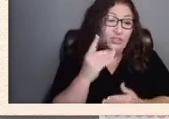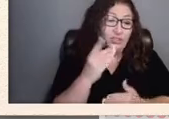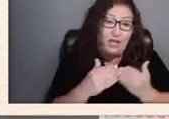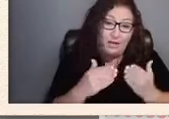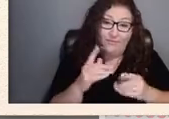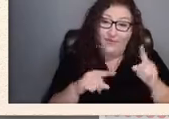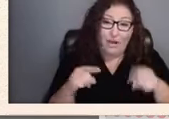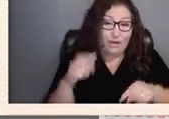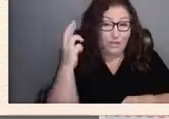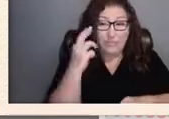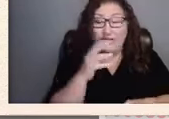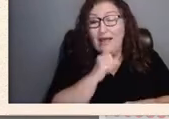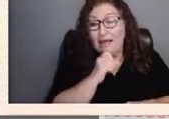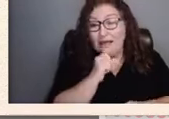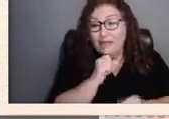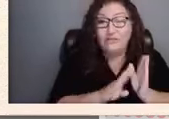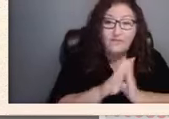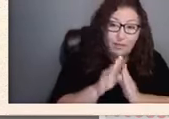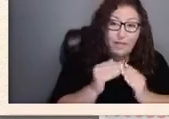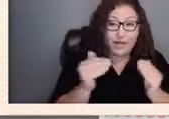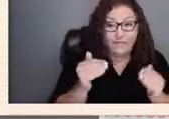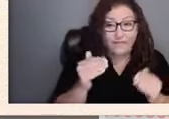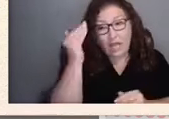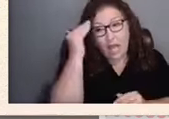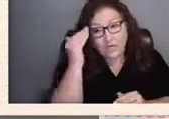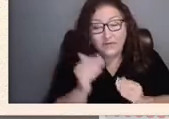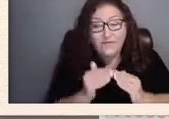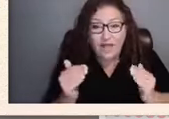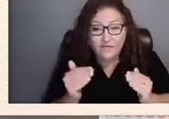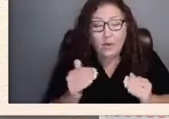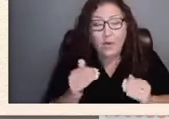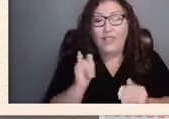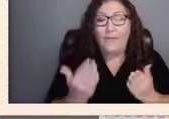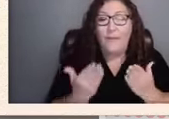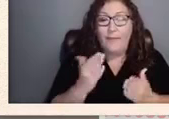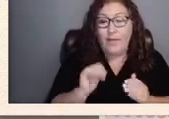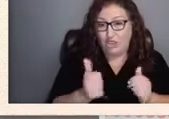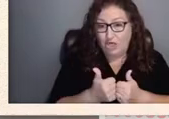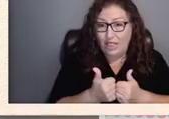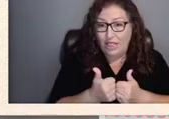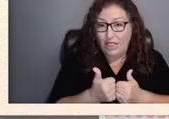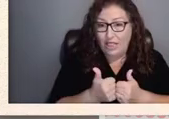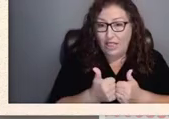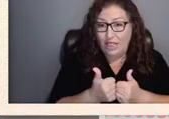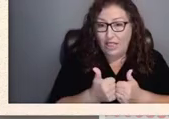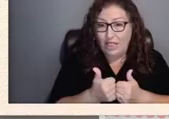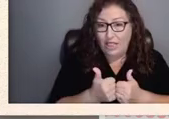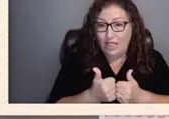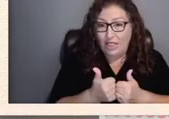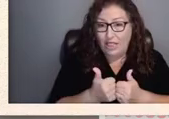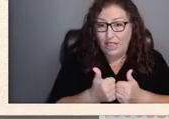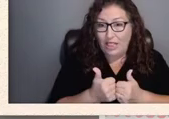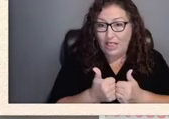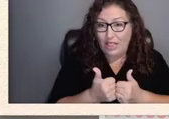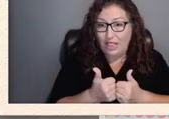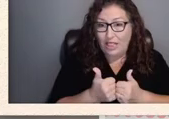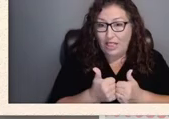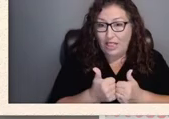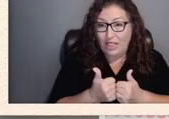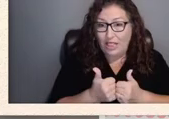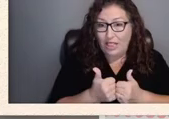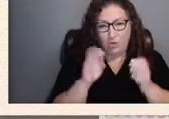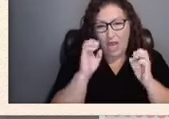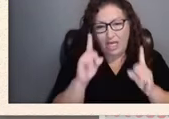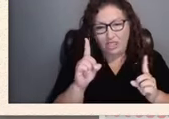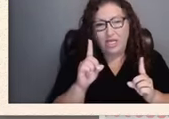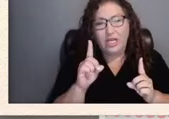age, developmental level, cognitive level, where that might have been a challenge, and limitations may have occurred in regard to educational uptake during